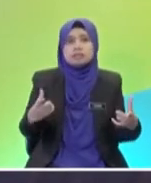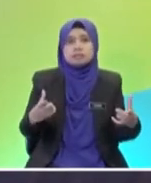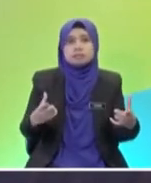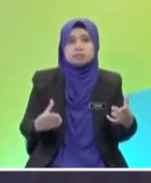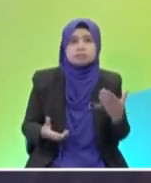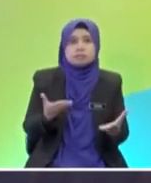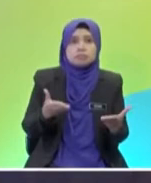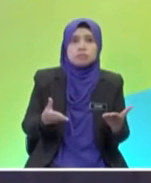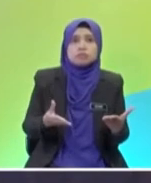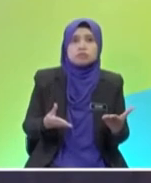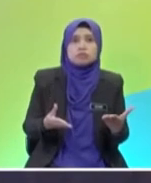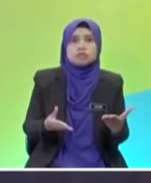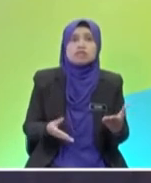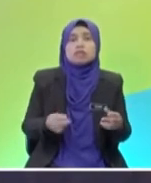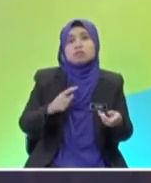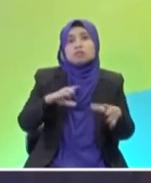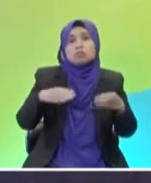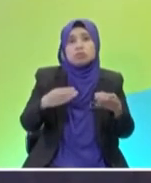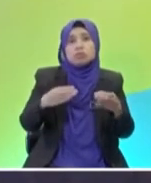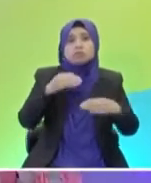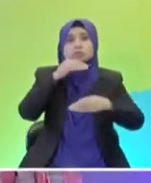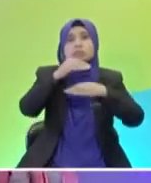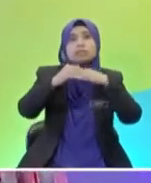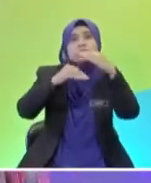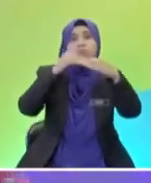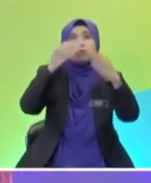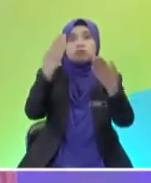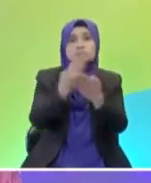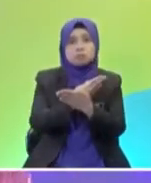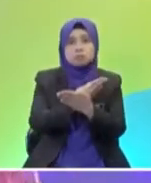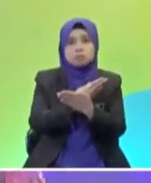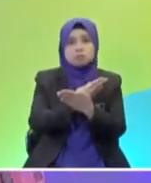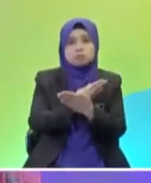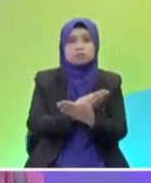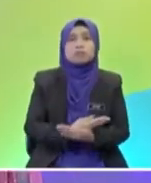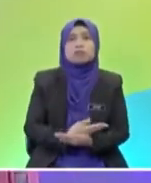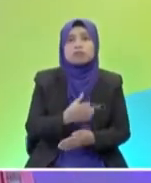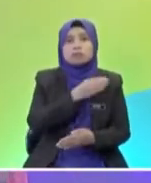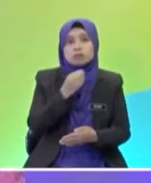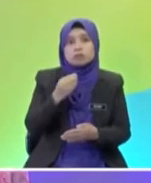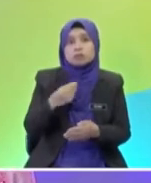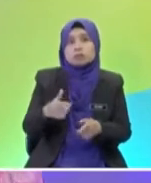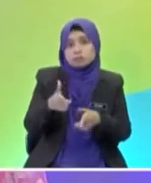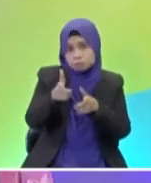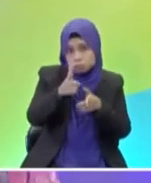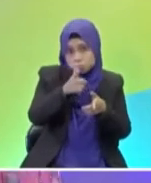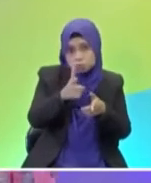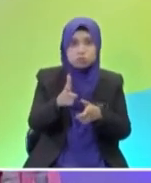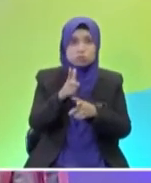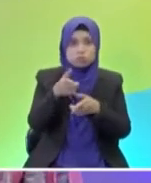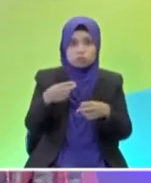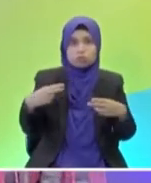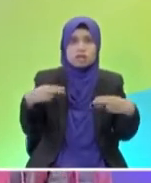we have to do this habitat destruction. And the next point is illegal hunting. Okay, illegal hunting